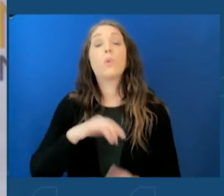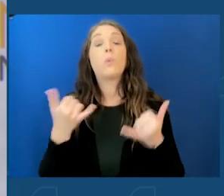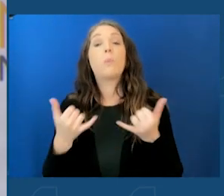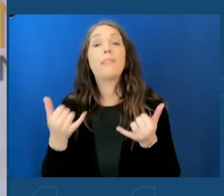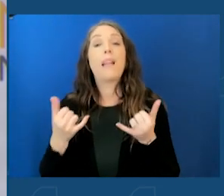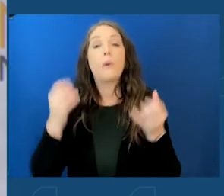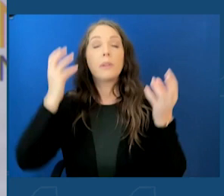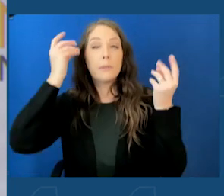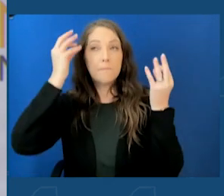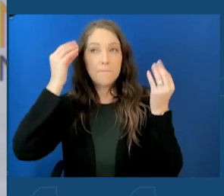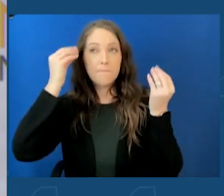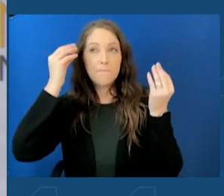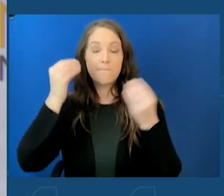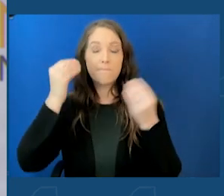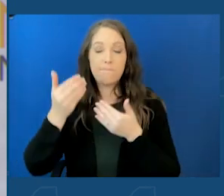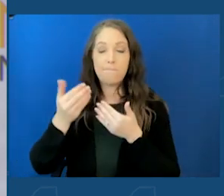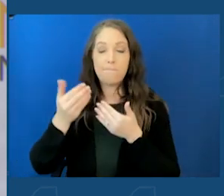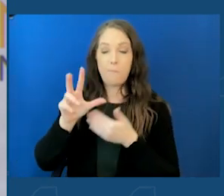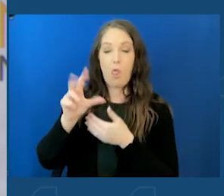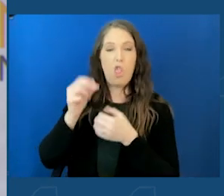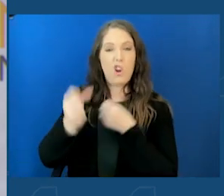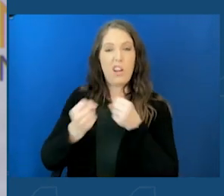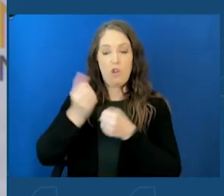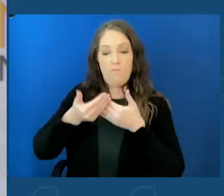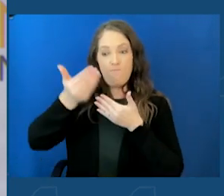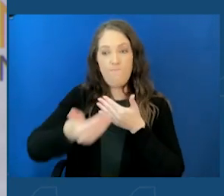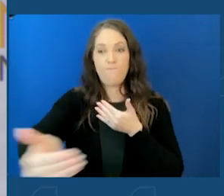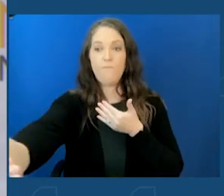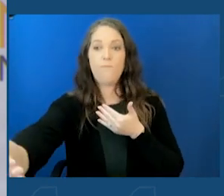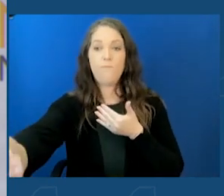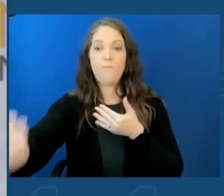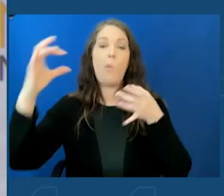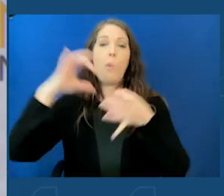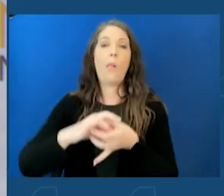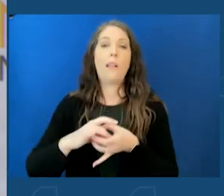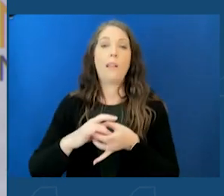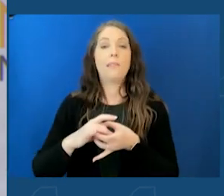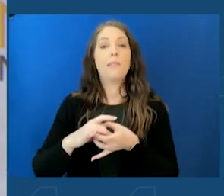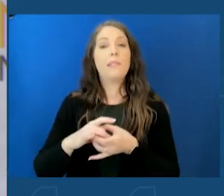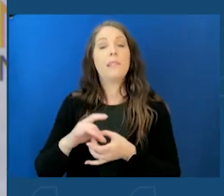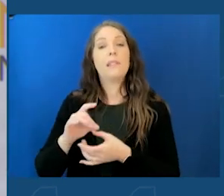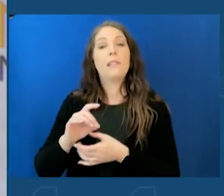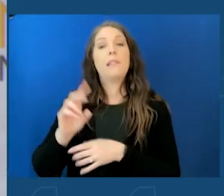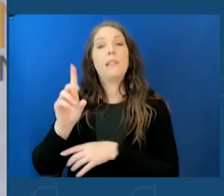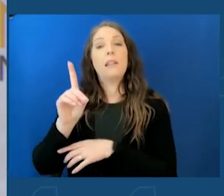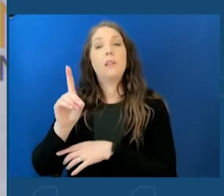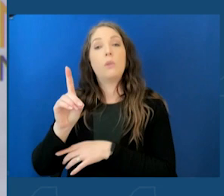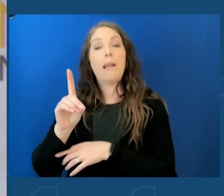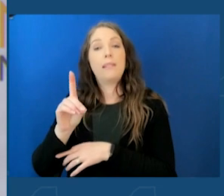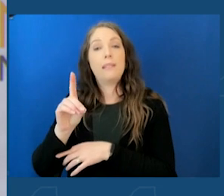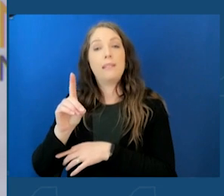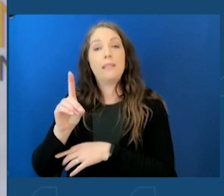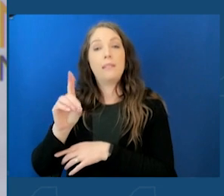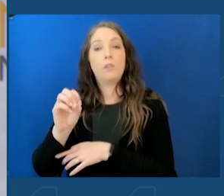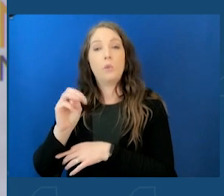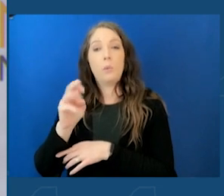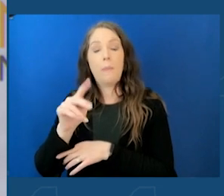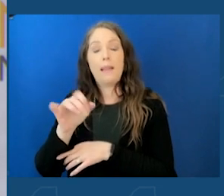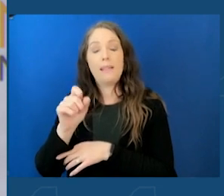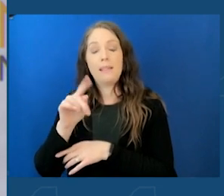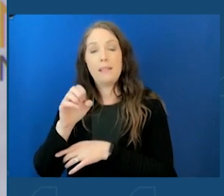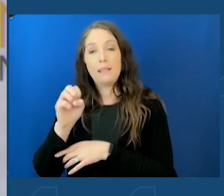what the next 30 years looks like in regards to domestic, sexual, and gender-based violence. And what do we know the key principles need to